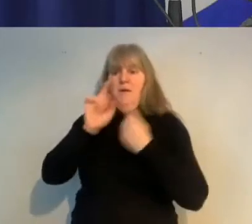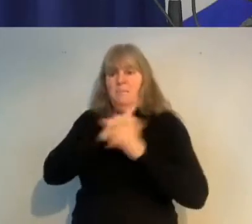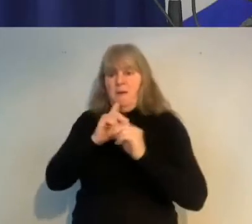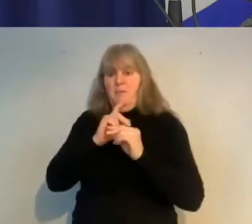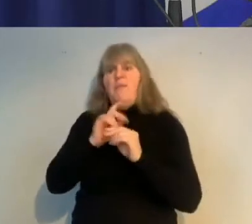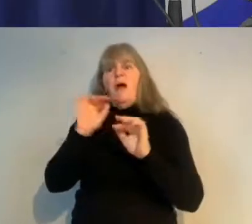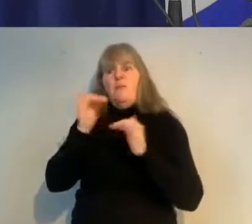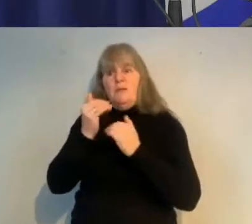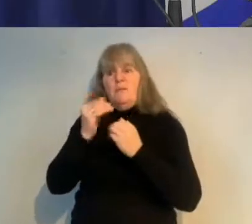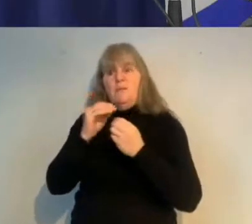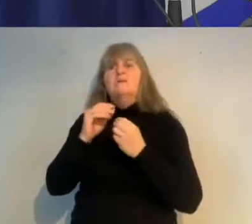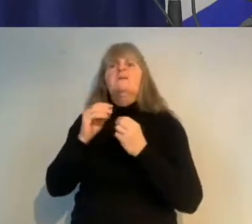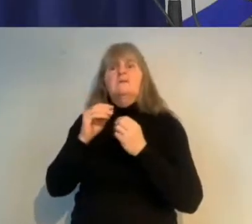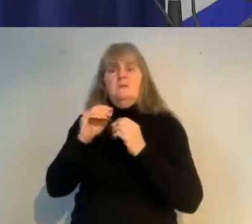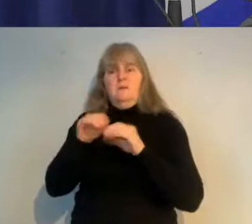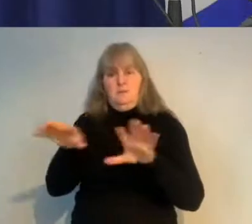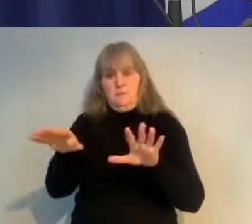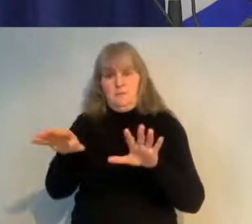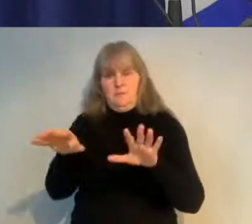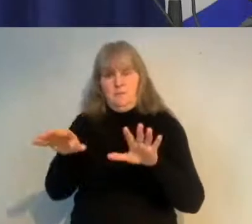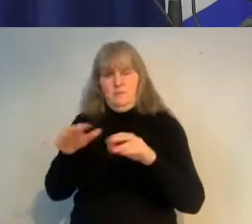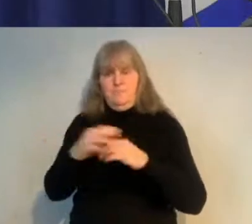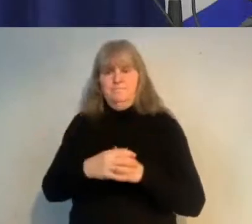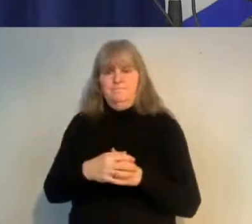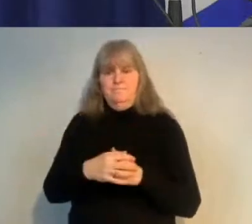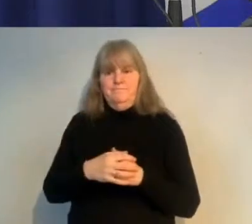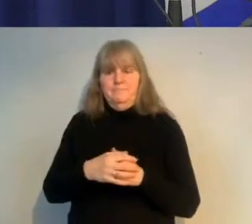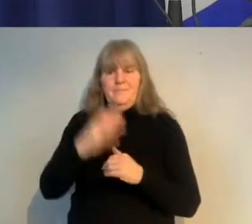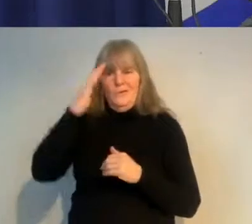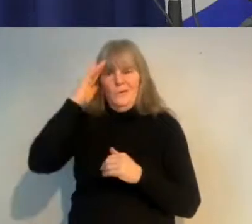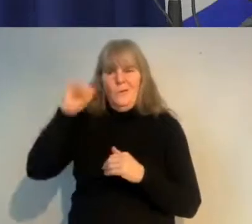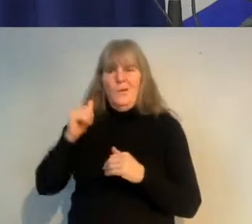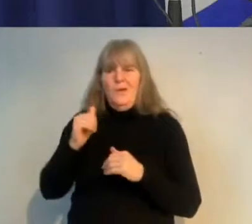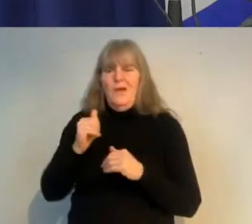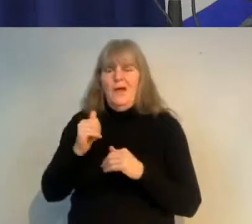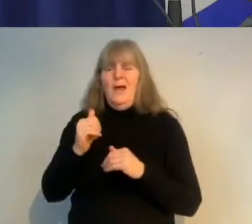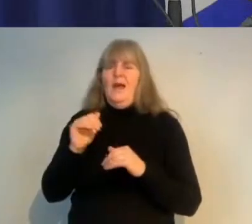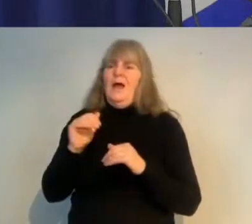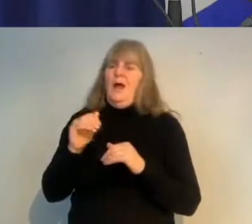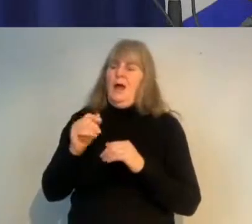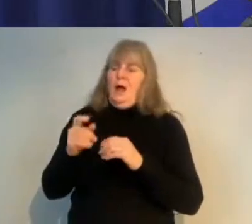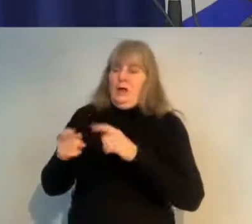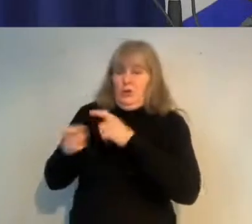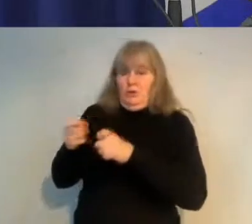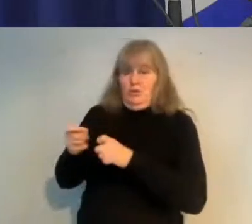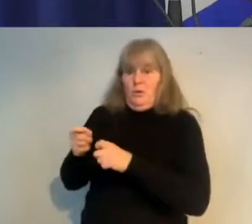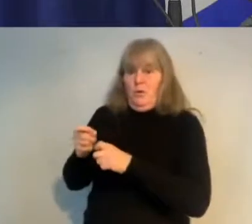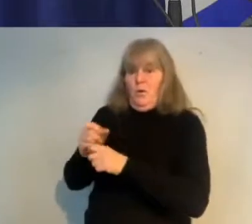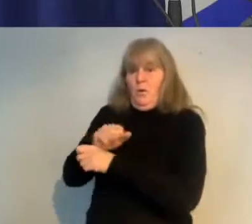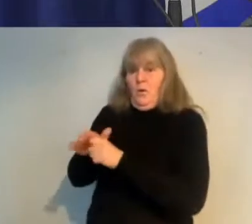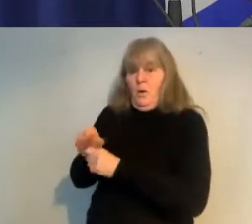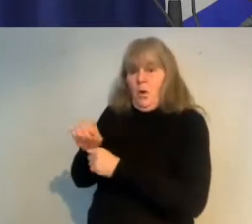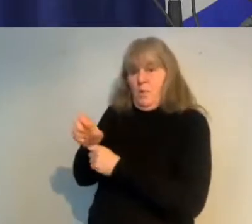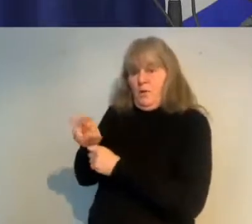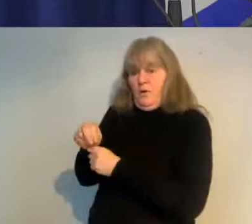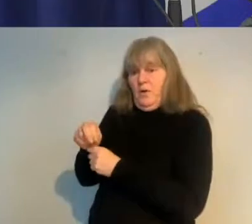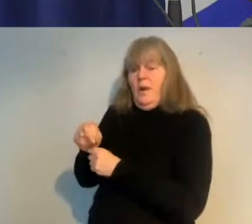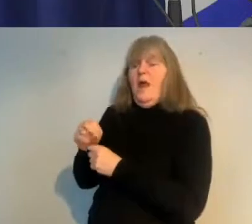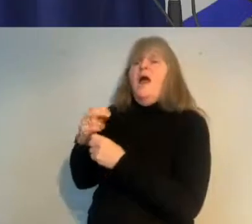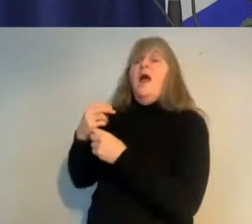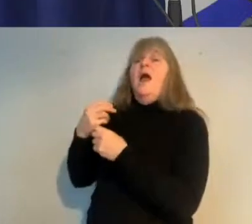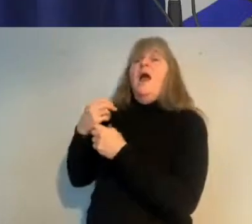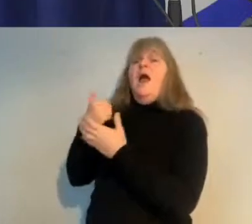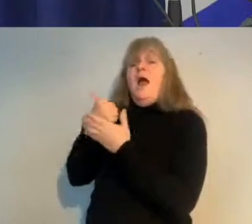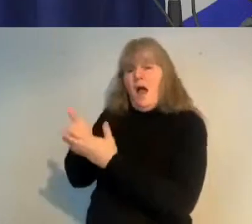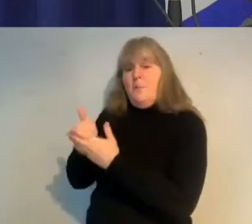healthy. You see, controlling Omicron is important now, not only for the health and wellness of individual Yukoners, but also for our